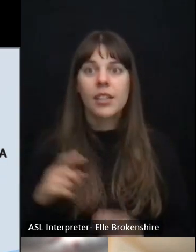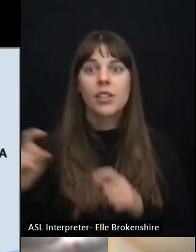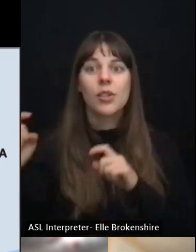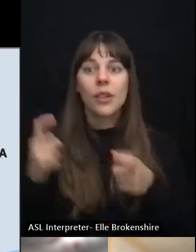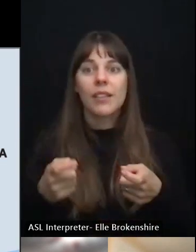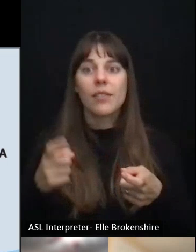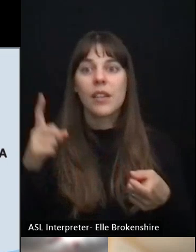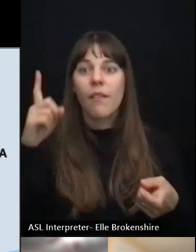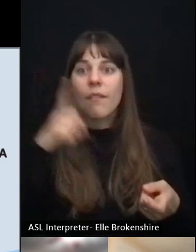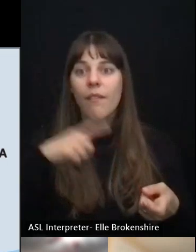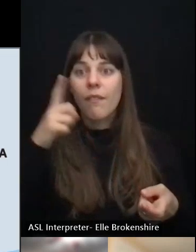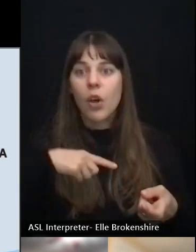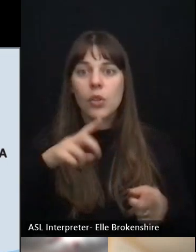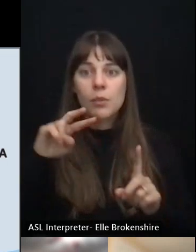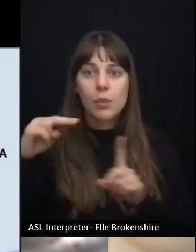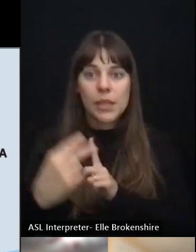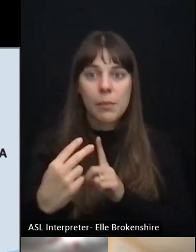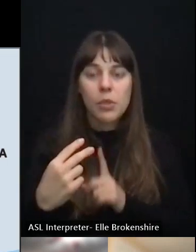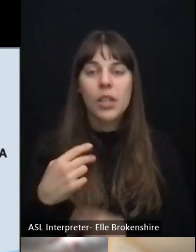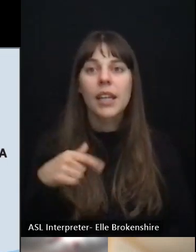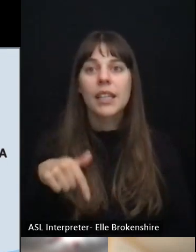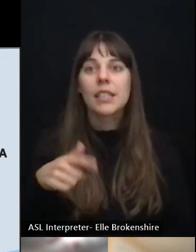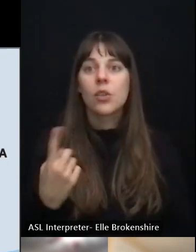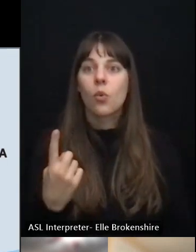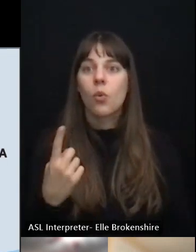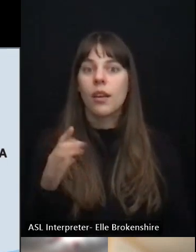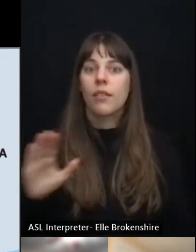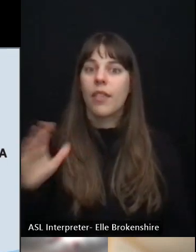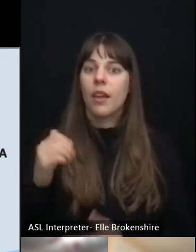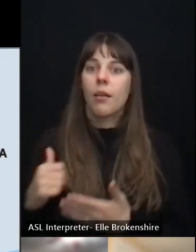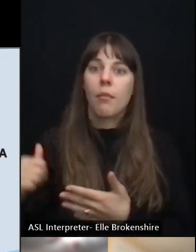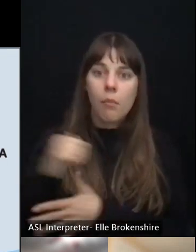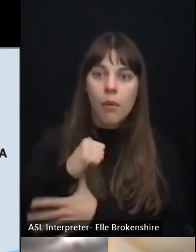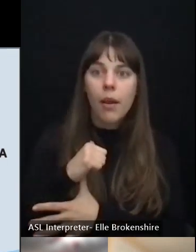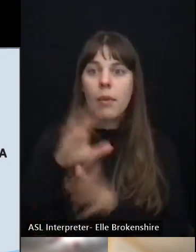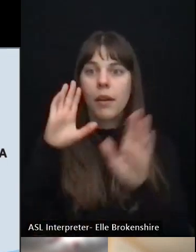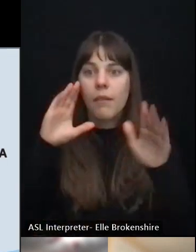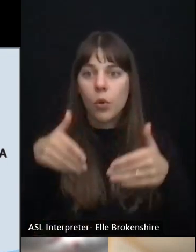perception. And this is one of their primary focuses.